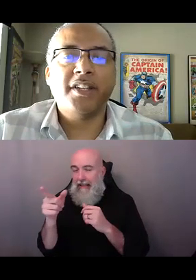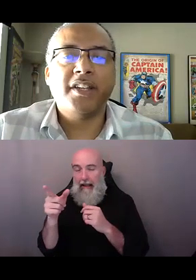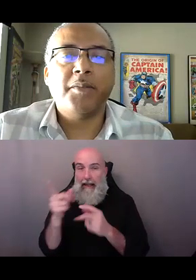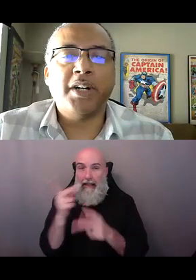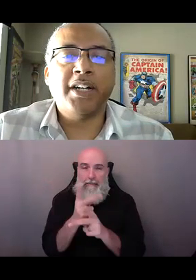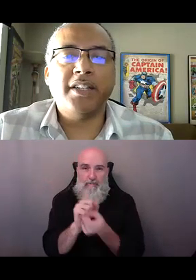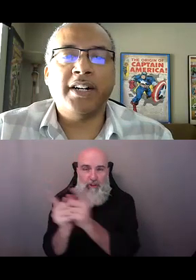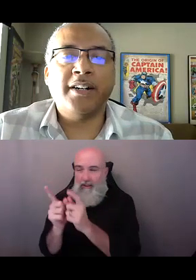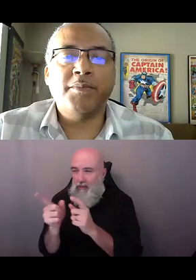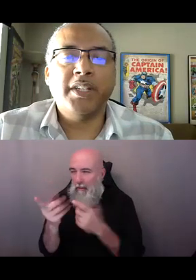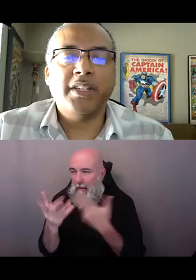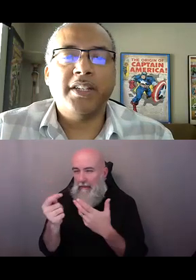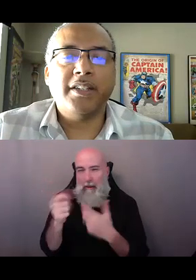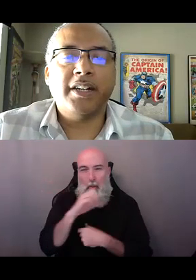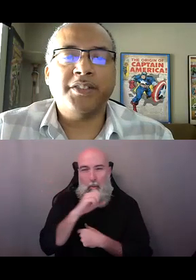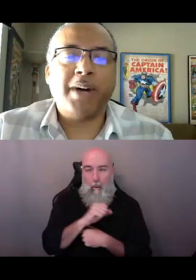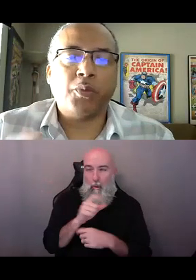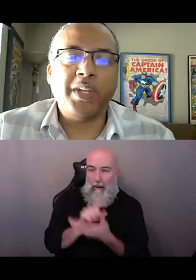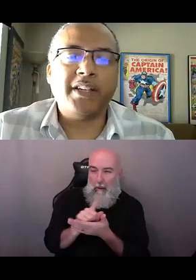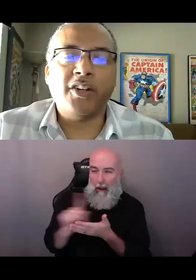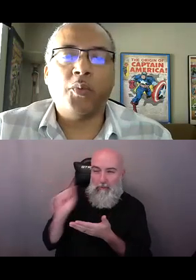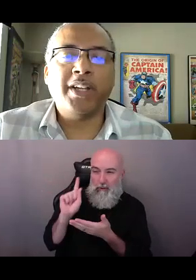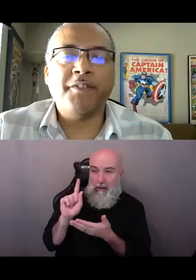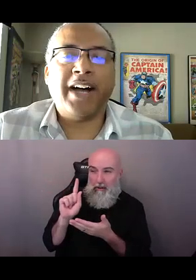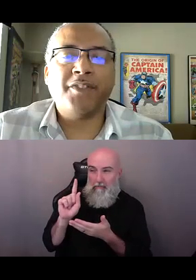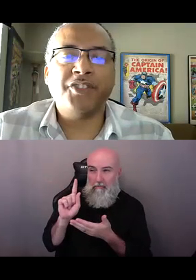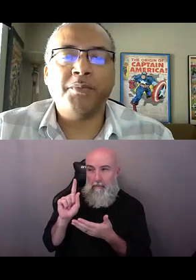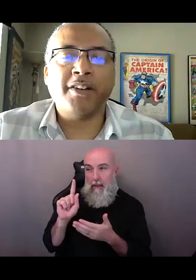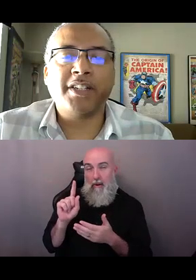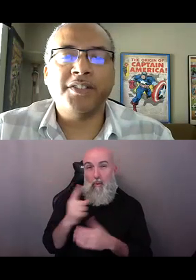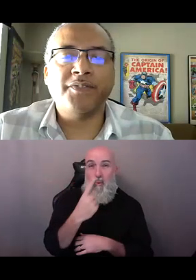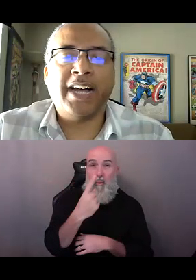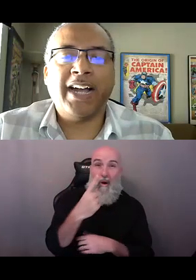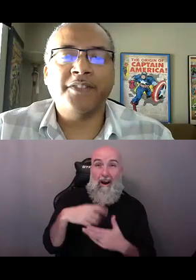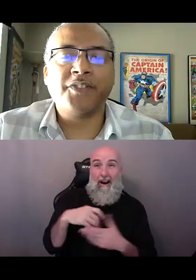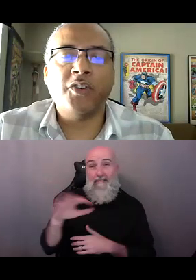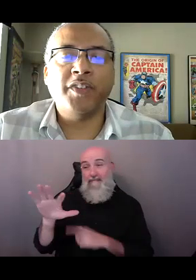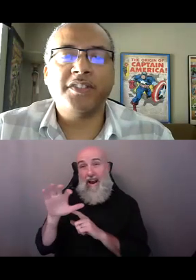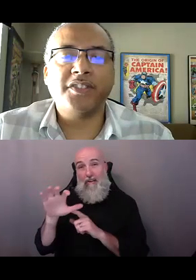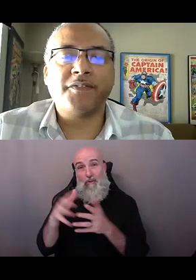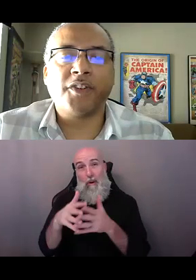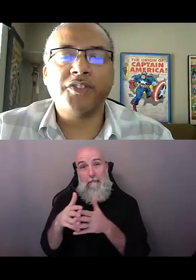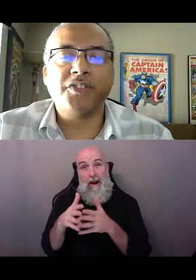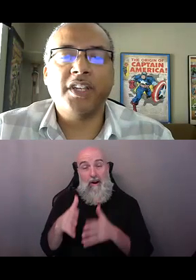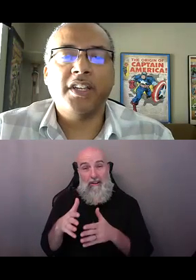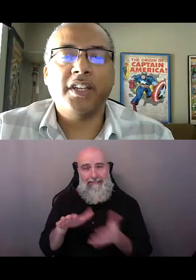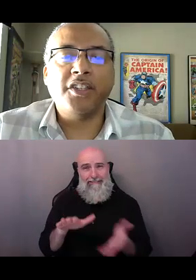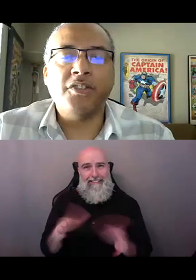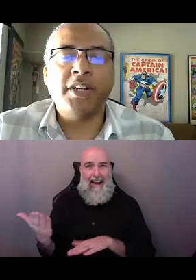changing. But as about a week ago, 1 in 500 Americans have died of COVID since the